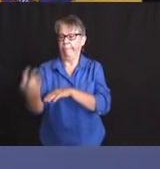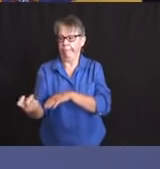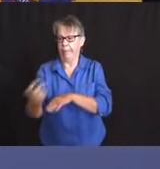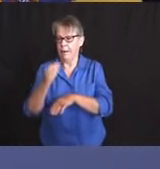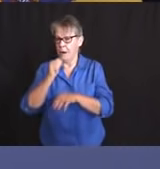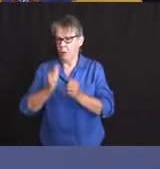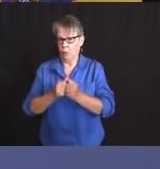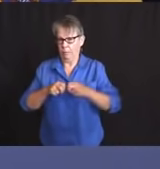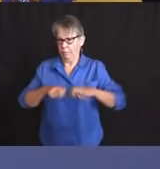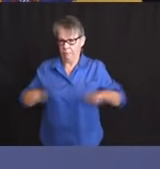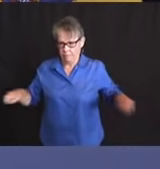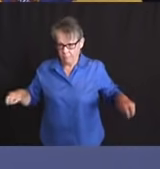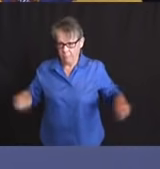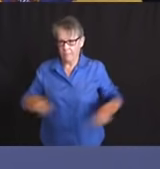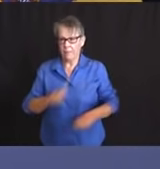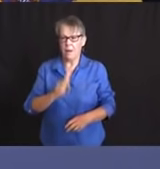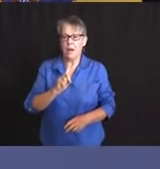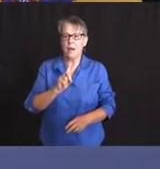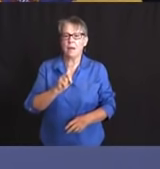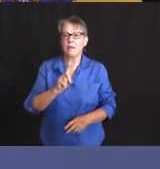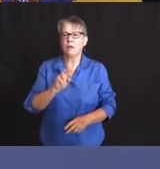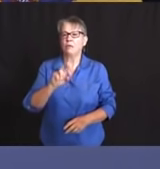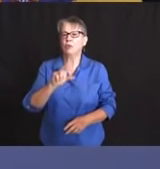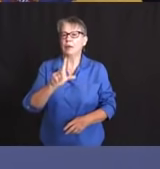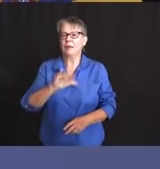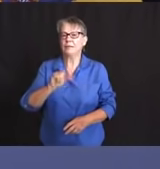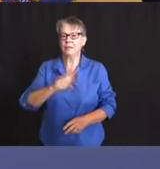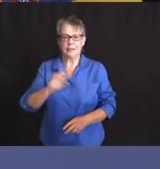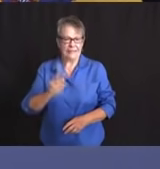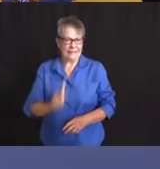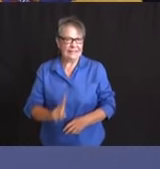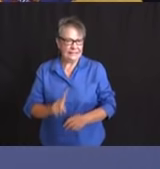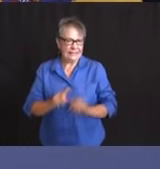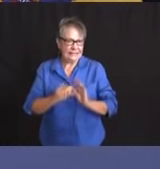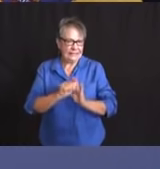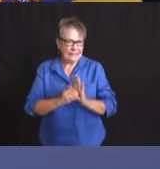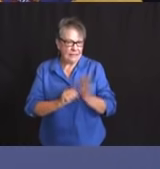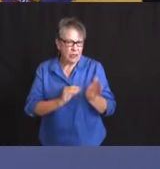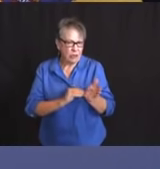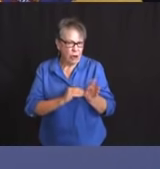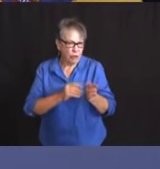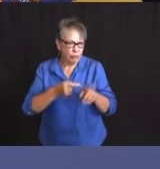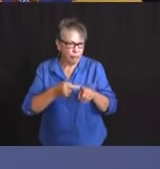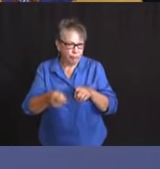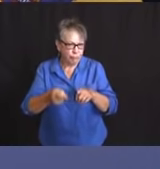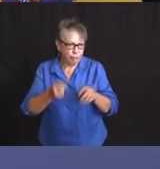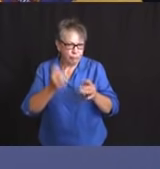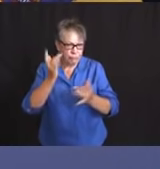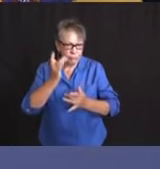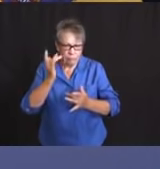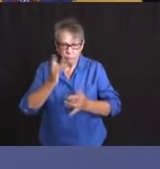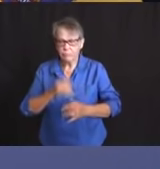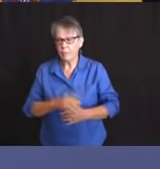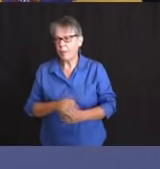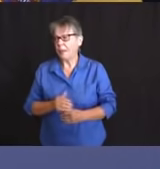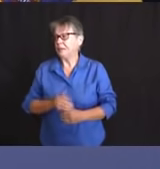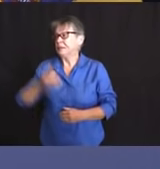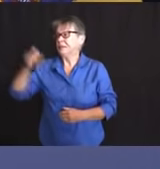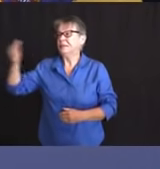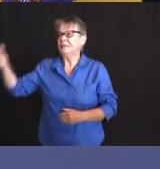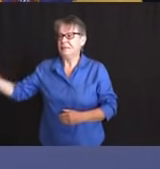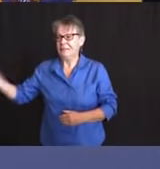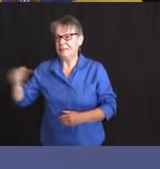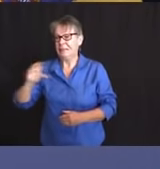Communicable Disease Service Medical Director, Dr. Ed Lifshitz. Great to have you. To my far left, Superintendent of the State Police, another guy who needs